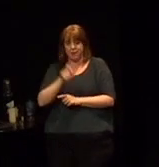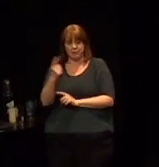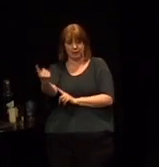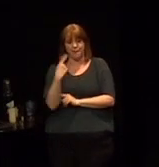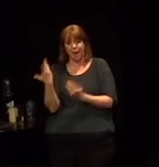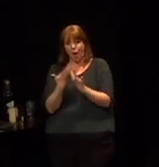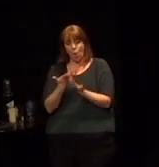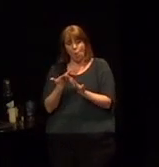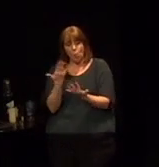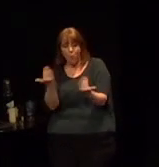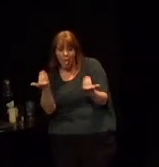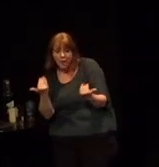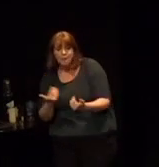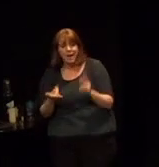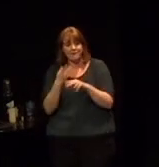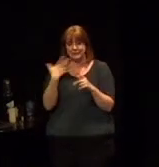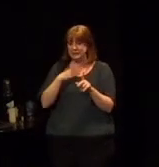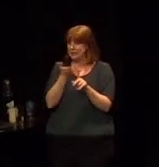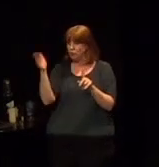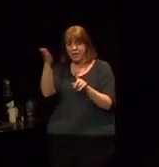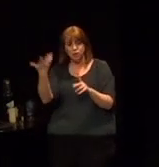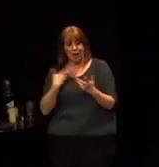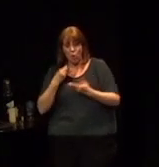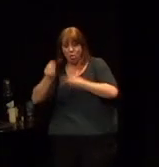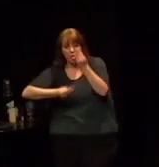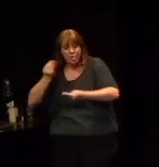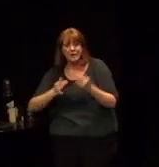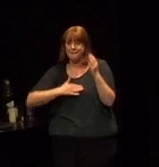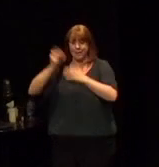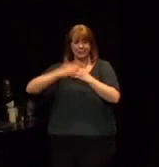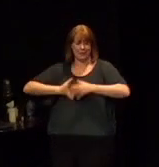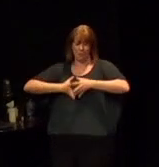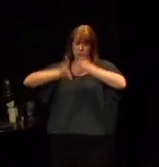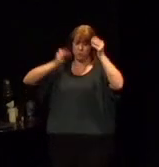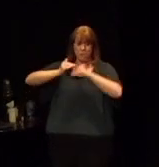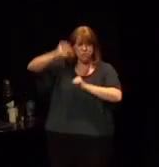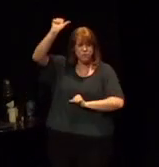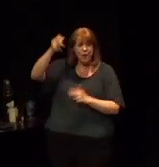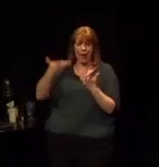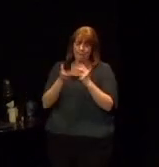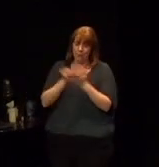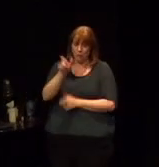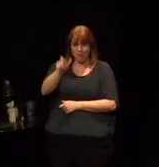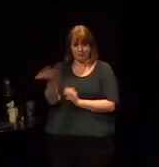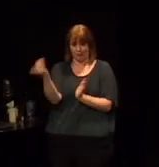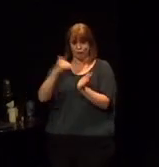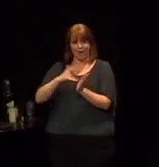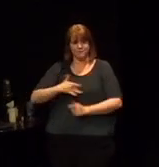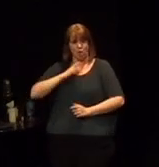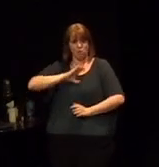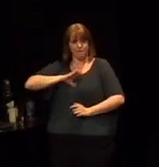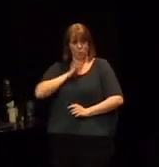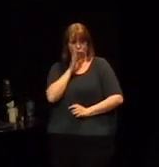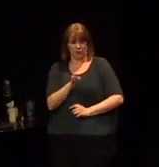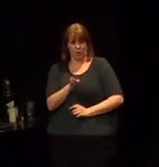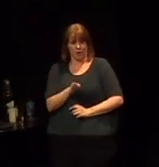make sure somebody knows directions. The building's massive, so how do you make anyone feel comfortable when you're coming in? You're like, you can't